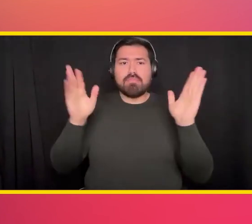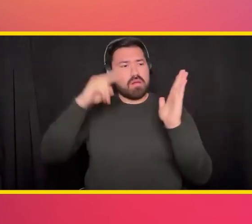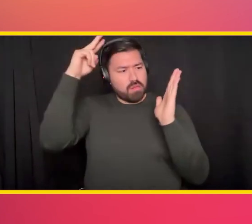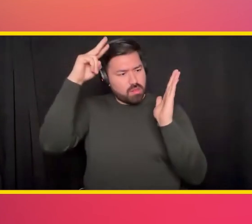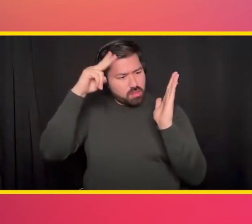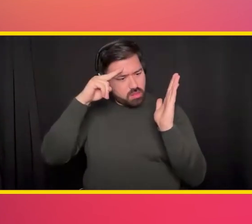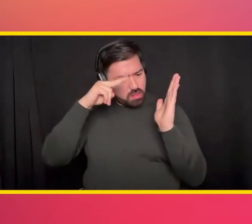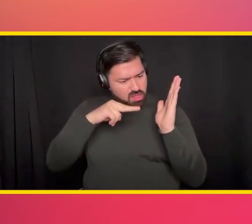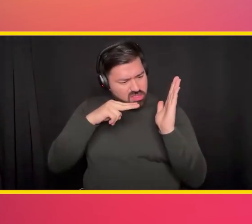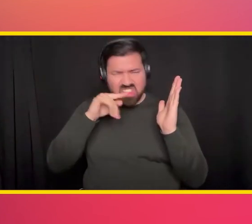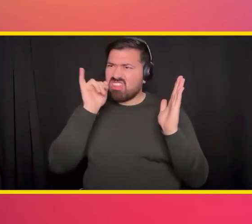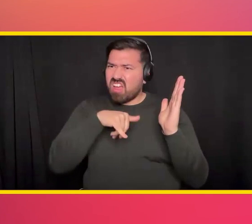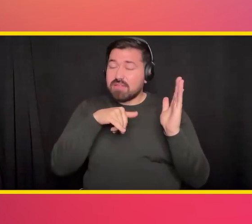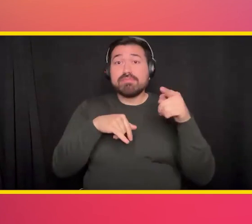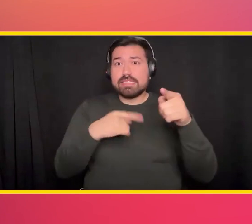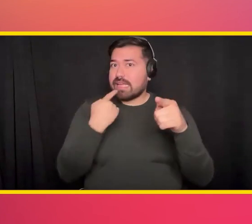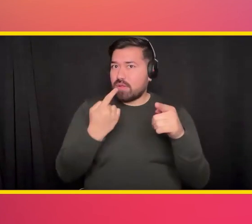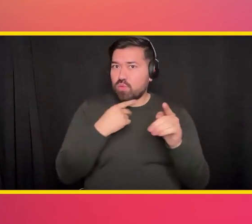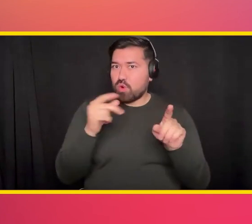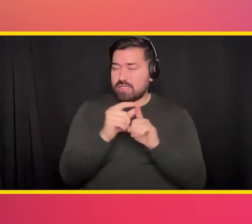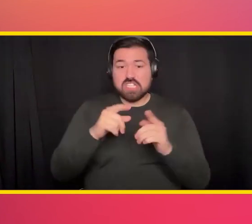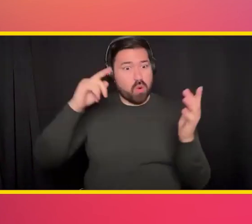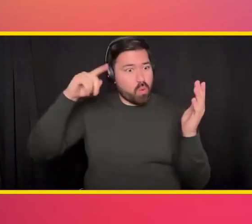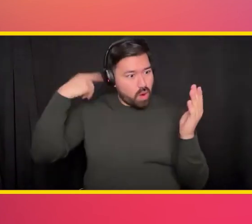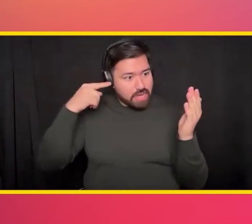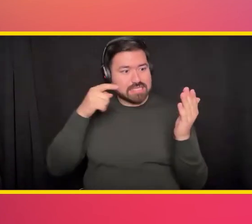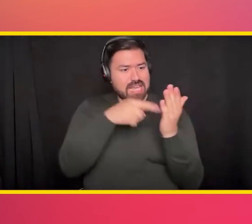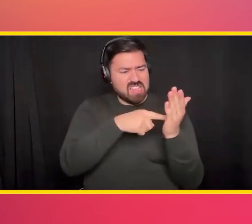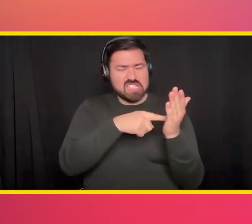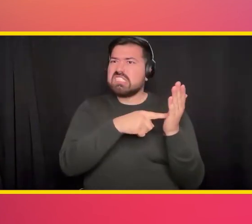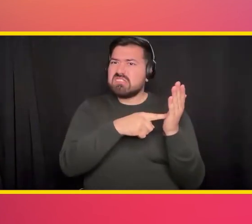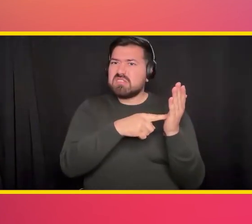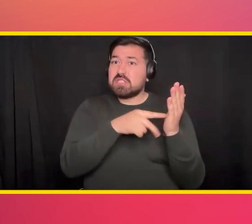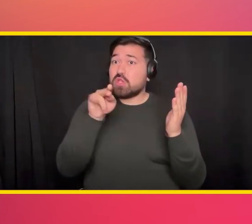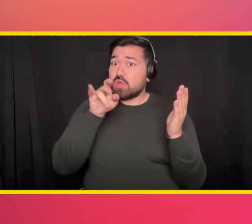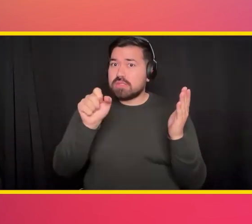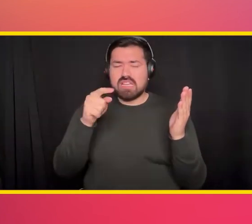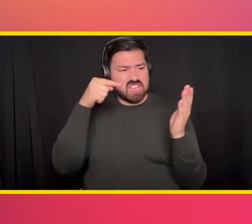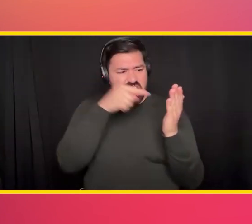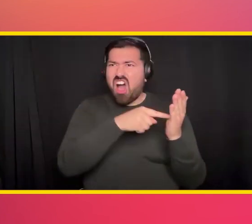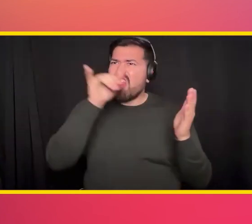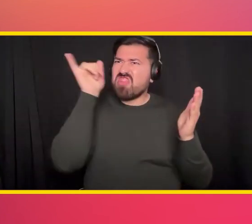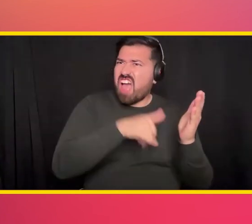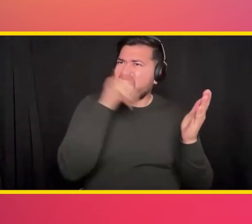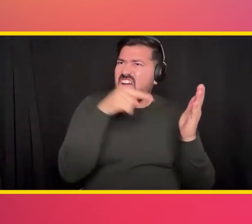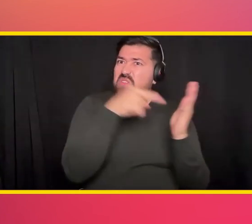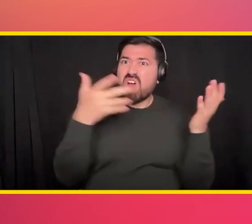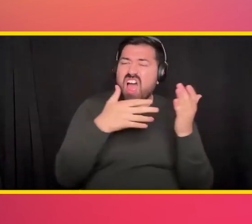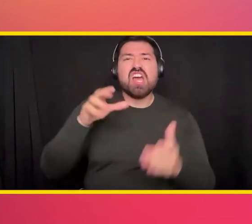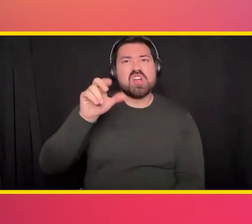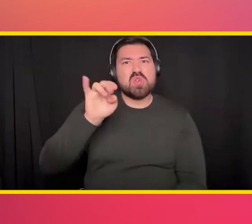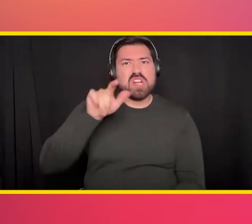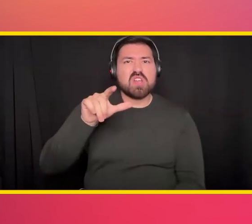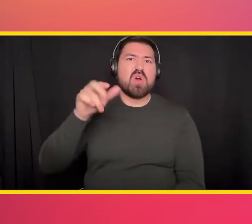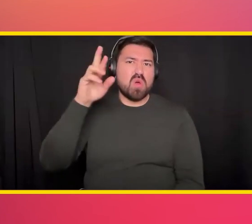something crazy, his language, in the newspaper and immediately think critical race theory, in quotes.